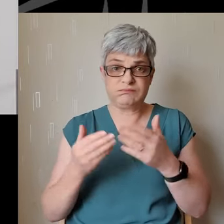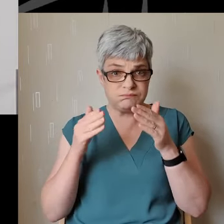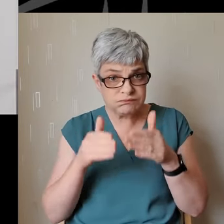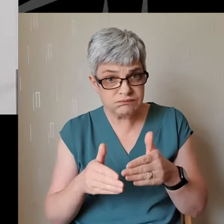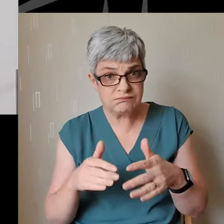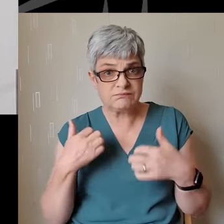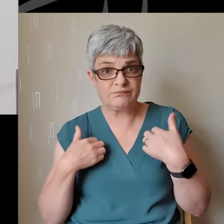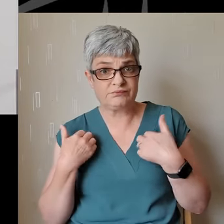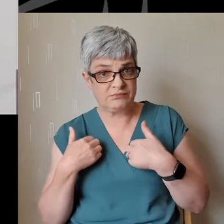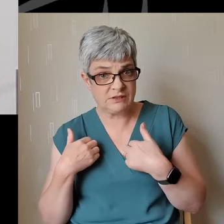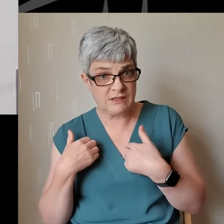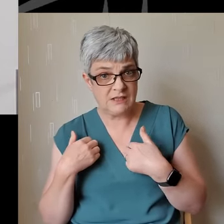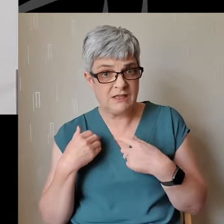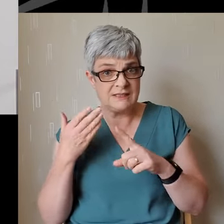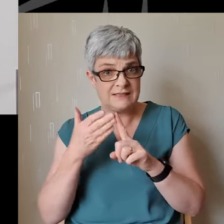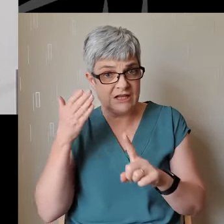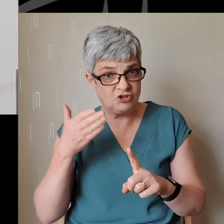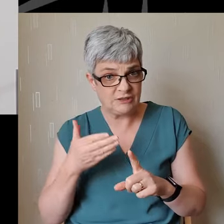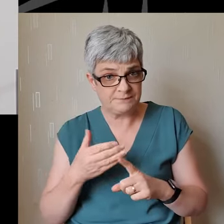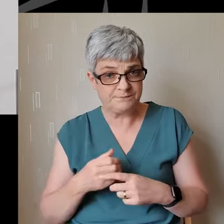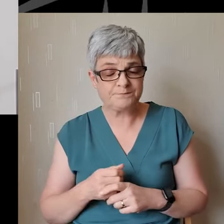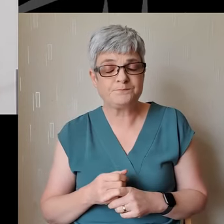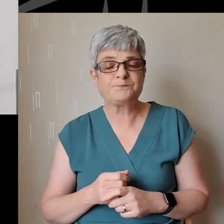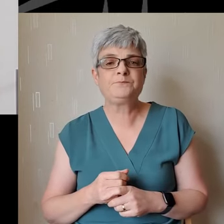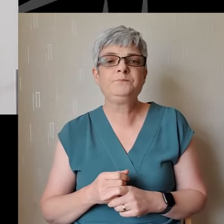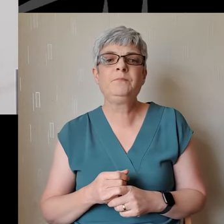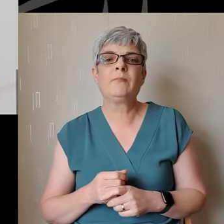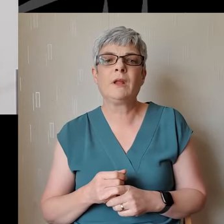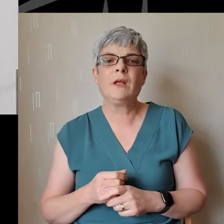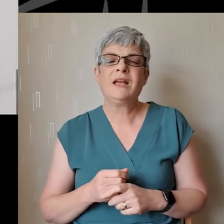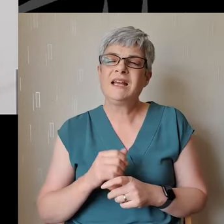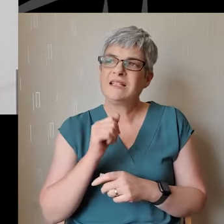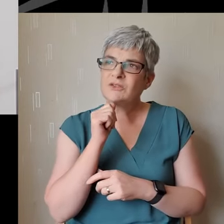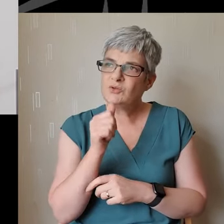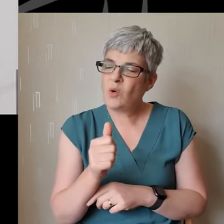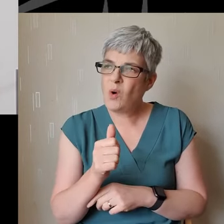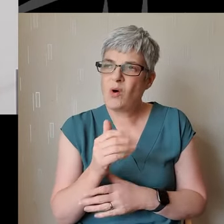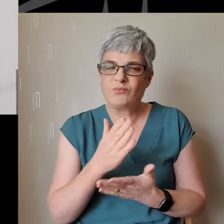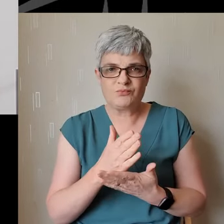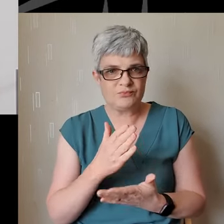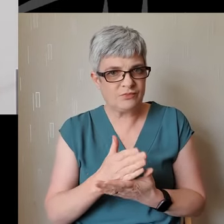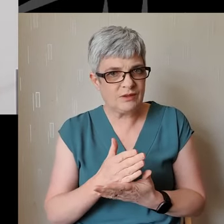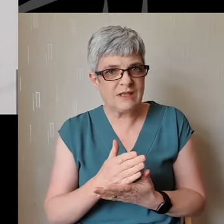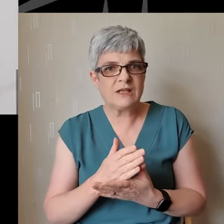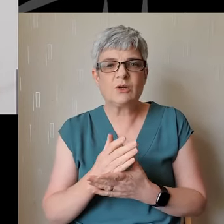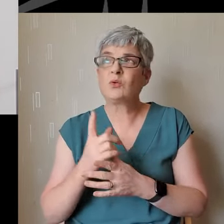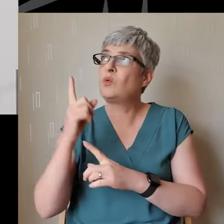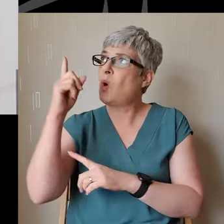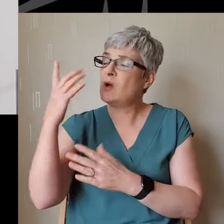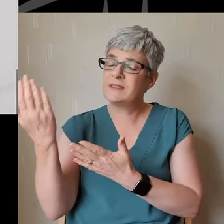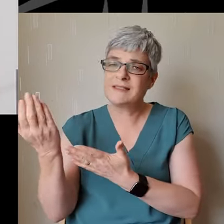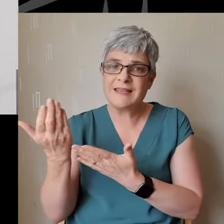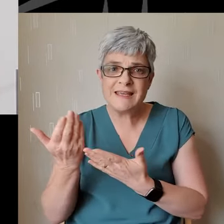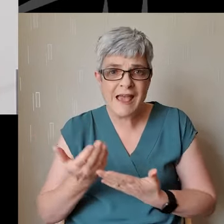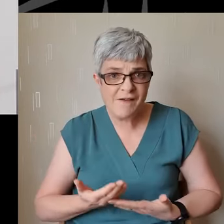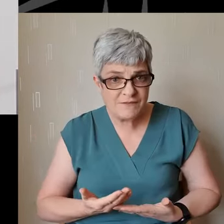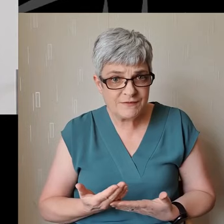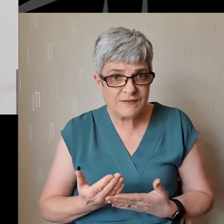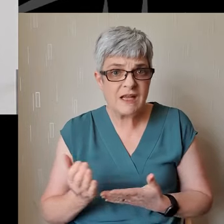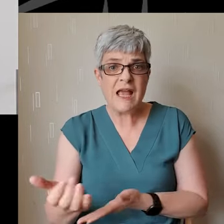interest and attention, and not the fact of God's great gift of a Savior come to